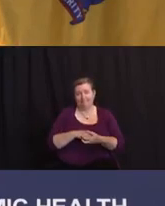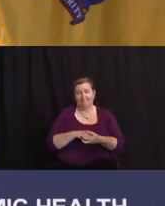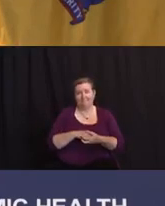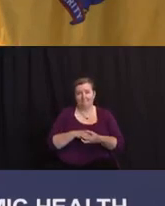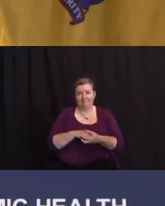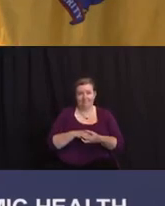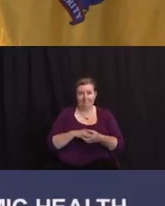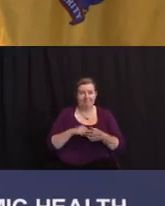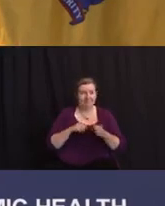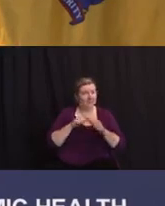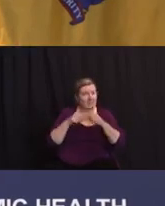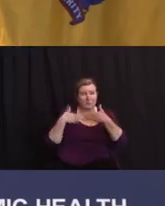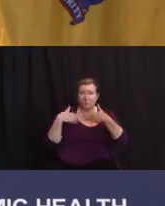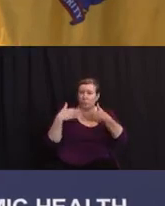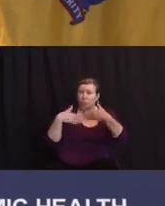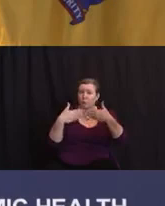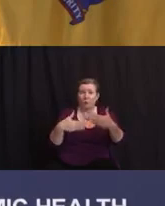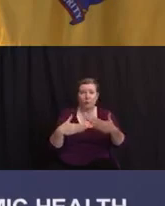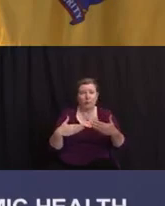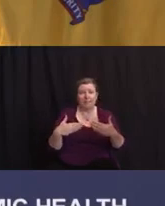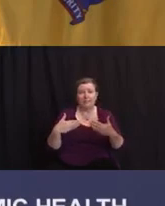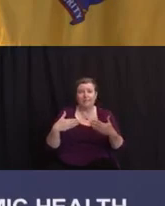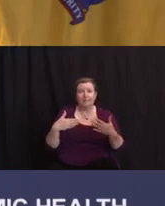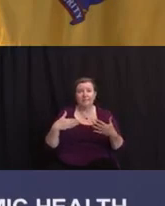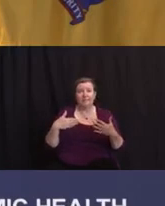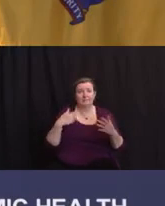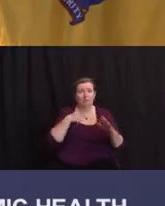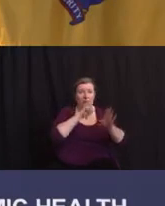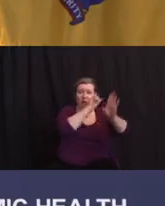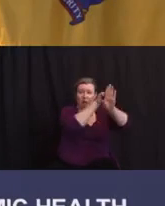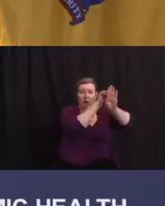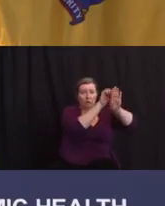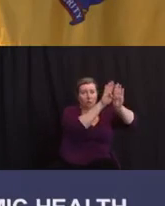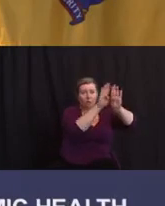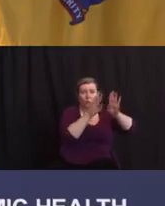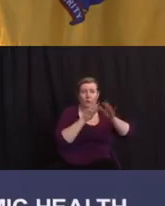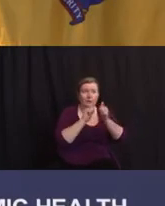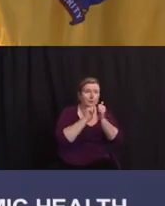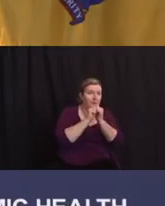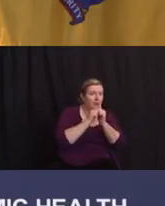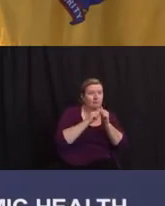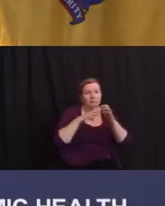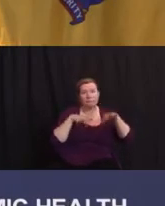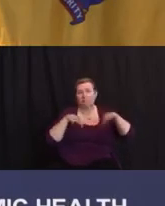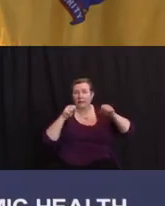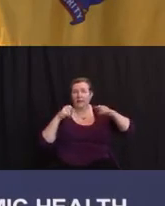at it, knocking on doors, doing the contests, we're doing all that. But we will